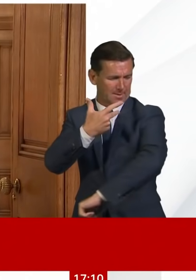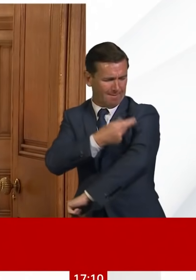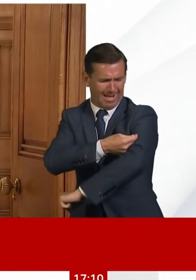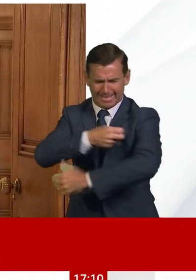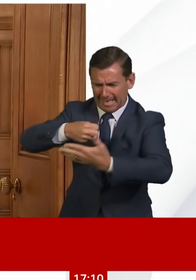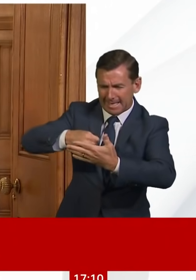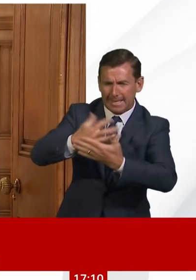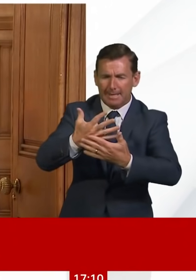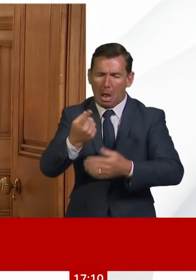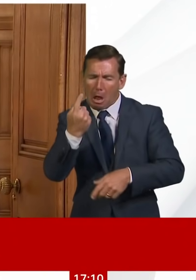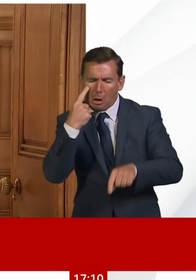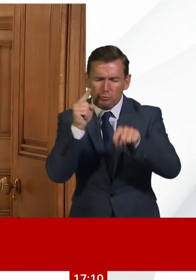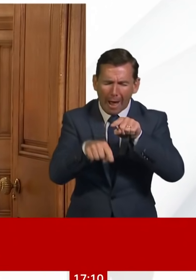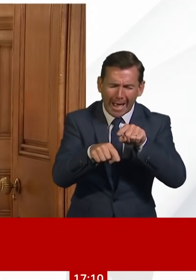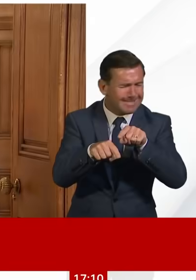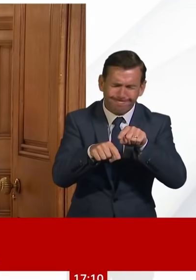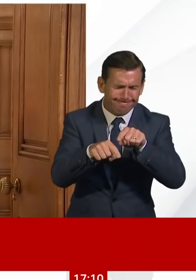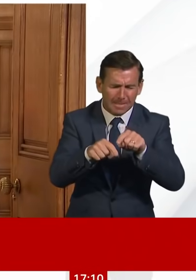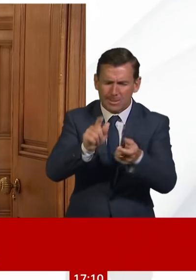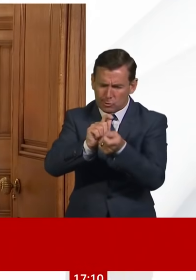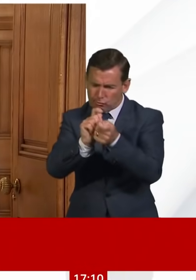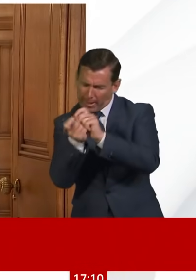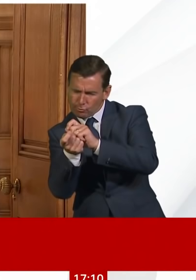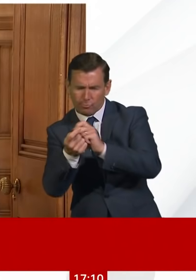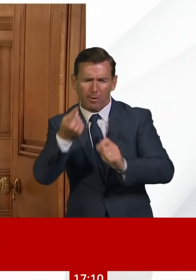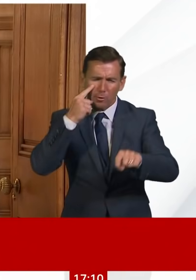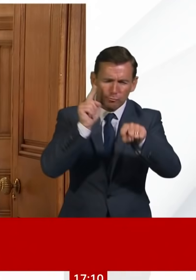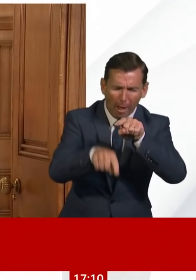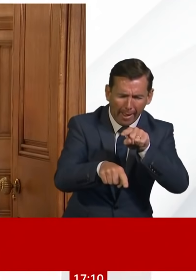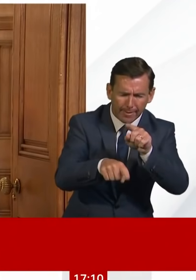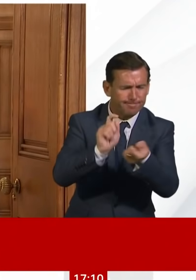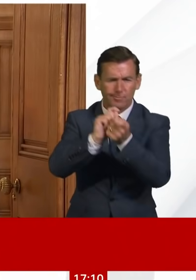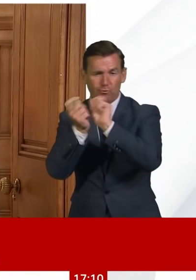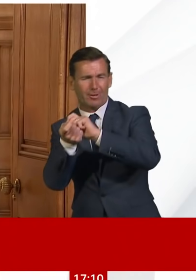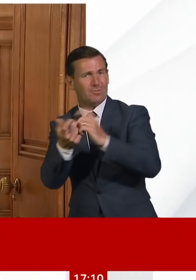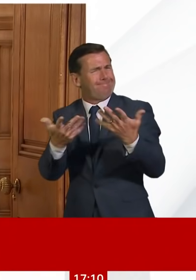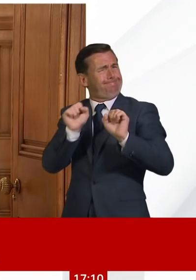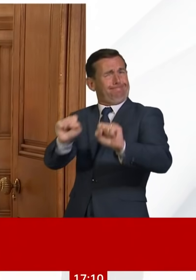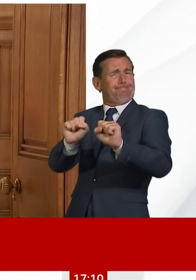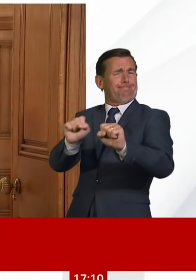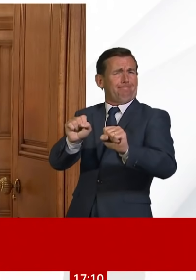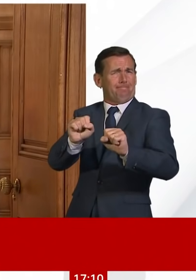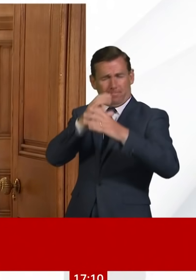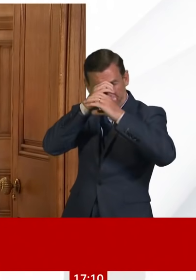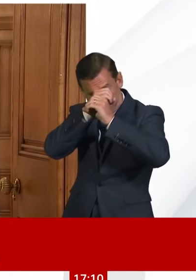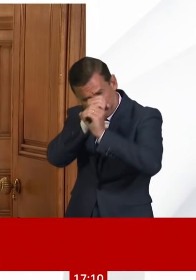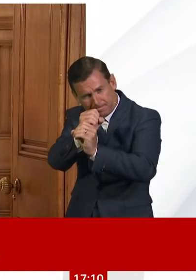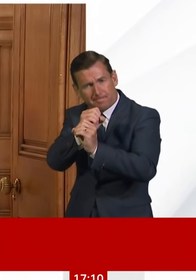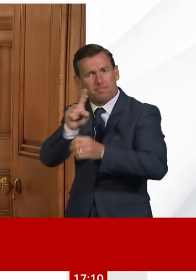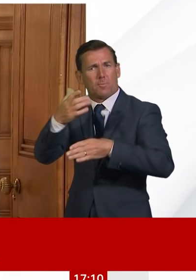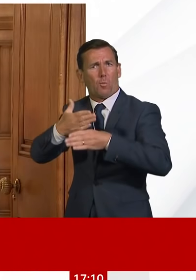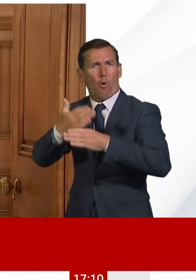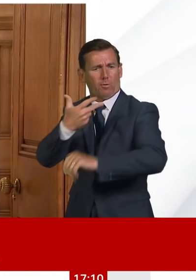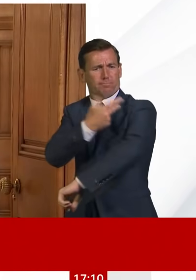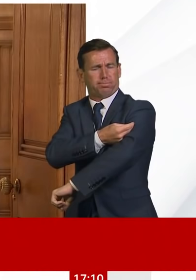of trial and error and trial again. That's the nature of how vaccines are developed. But I've told